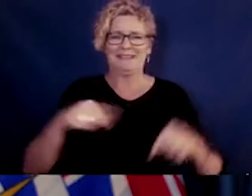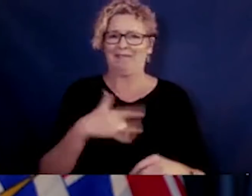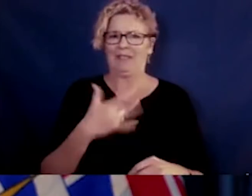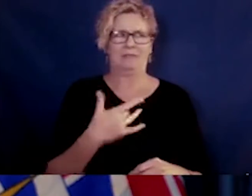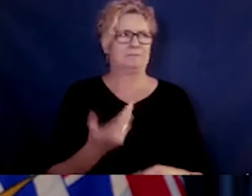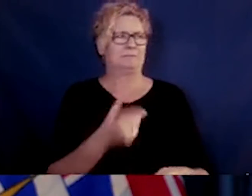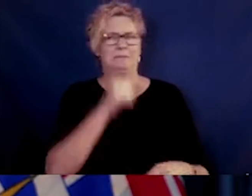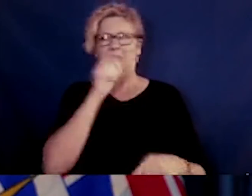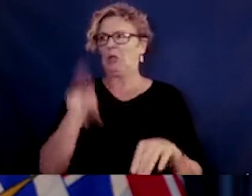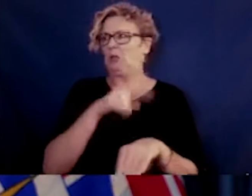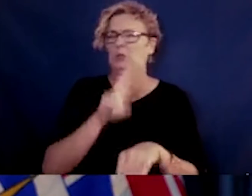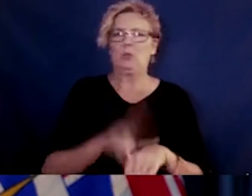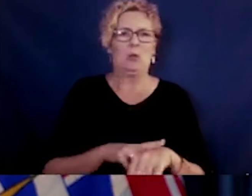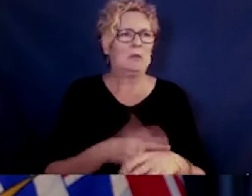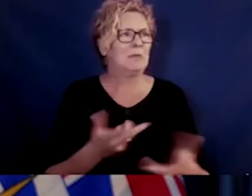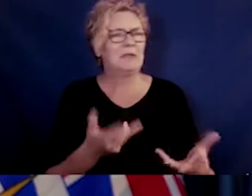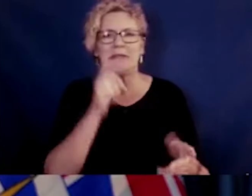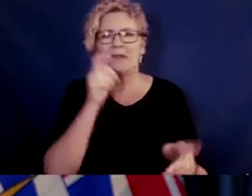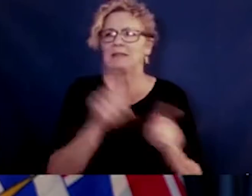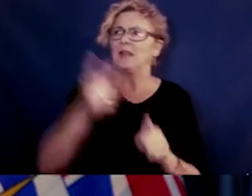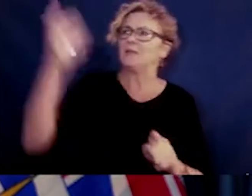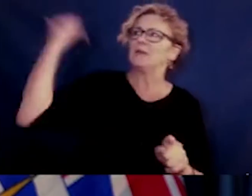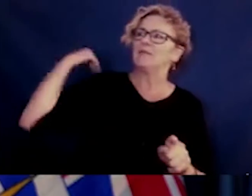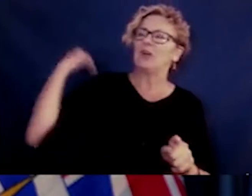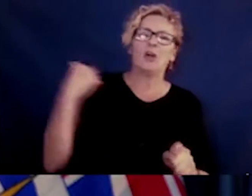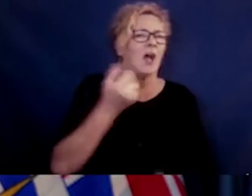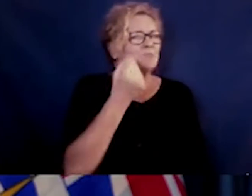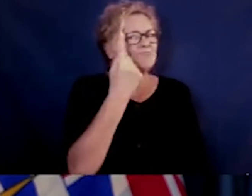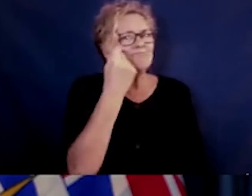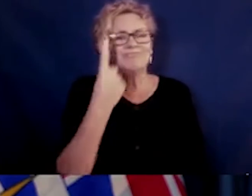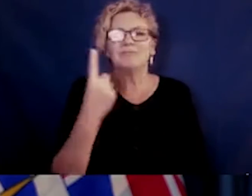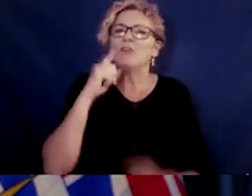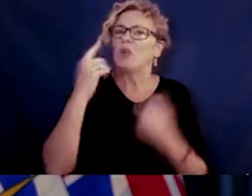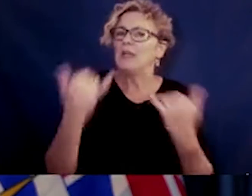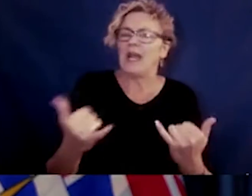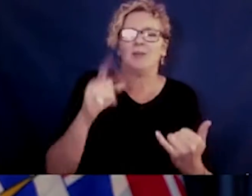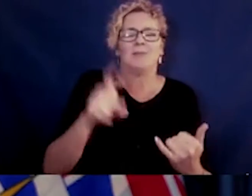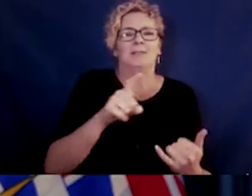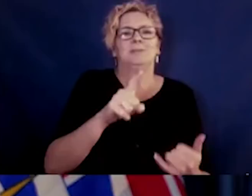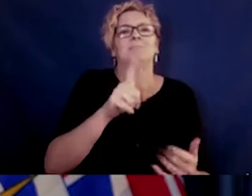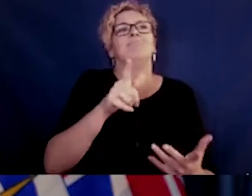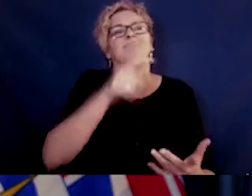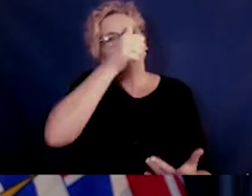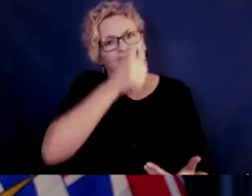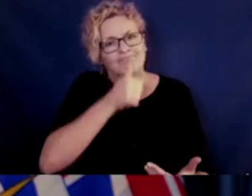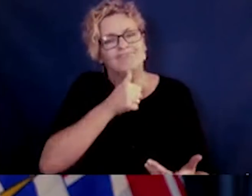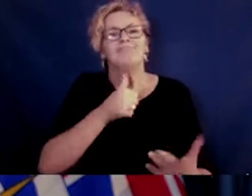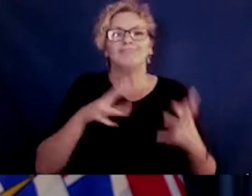we're doing together to keep our interaction safe, and the work that the public health teams are doing to follow up on